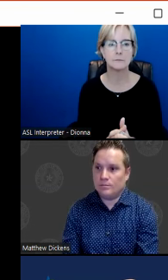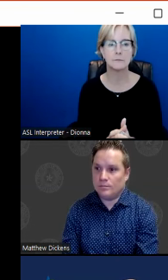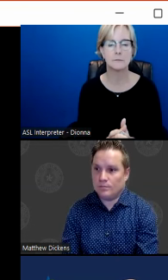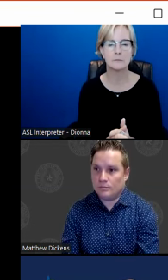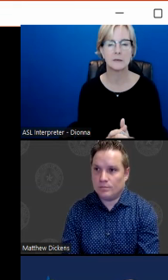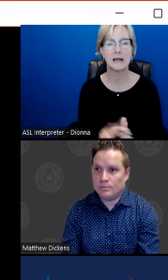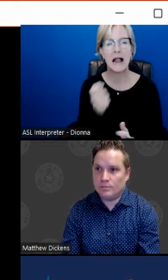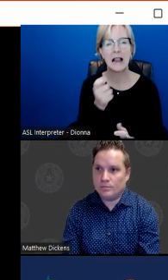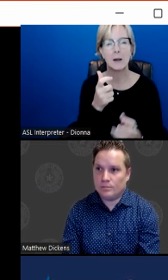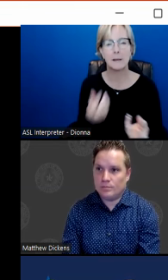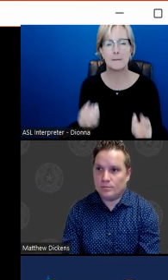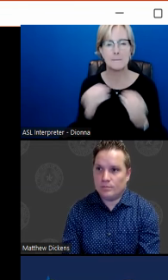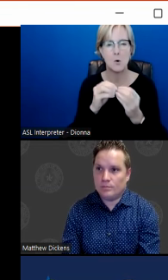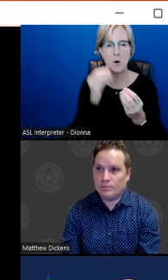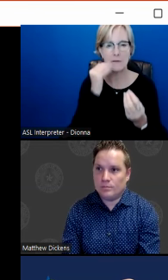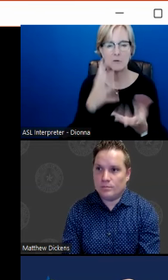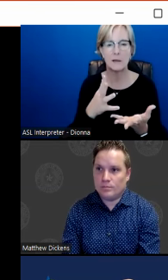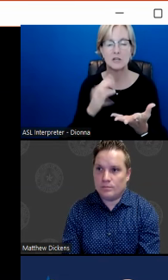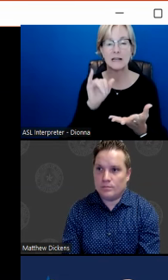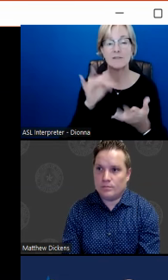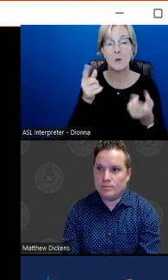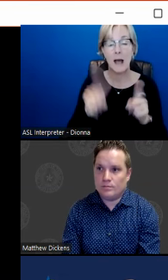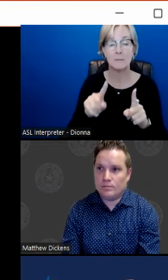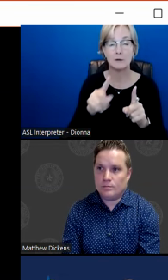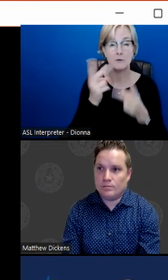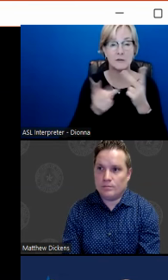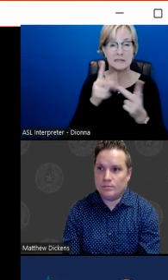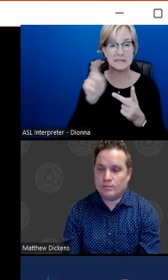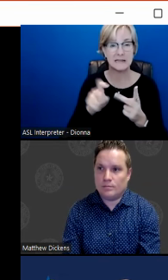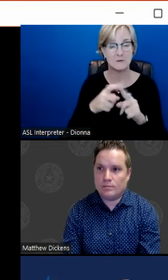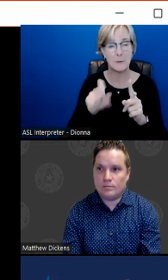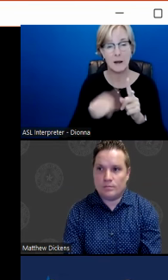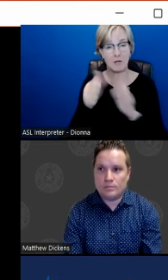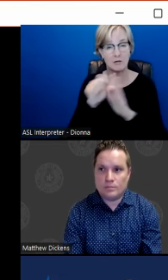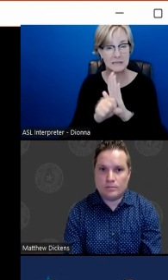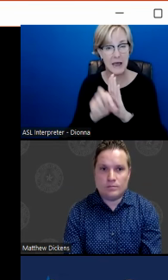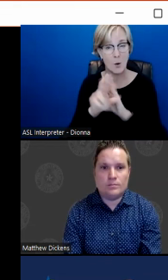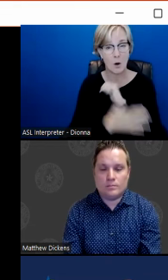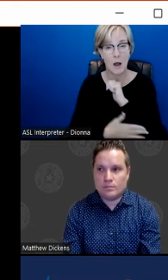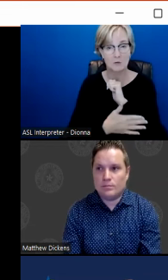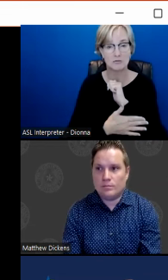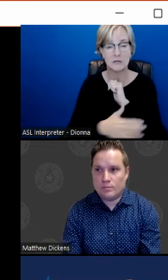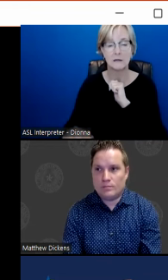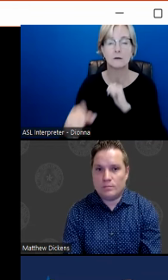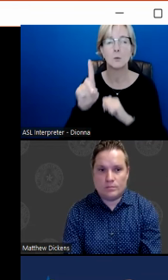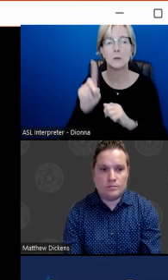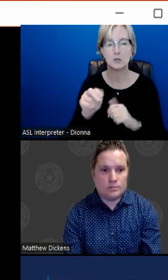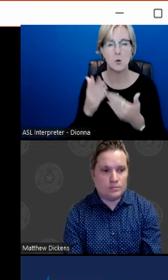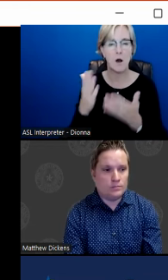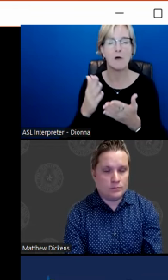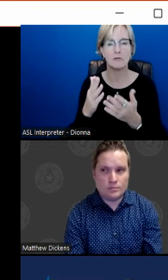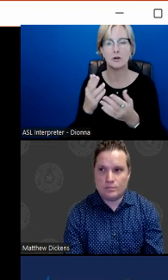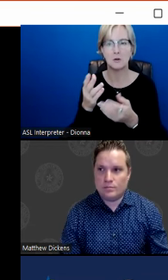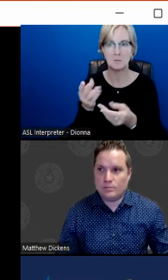A little bit of additional information here. If you happen to be visiting Texas from another state or country, we do offer